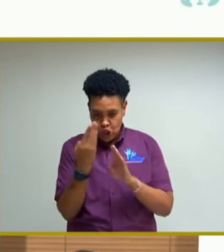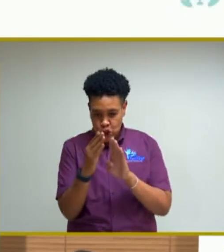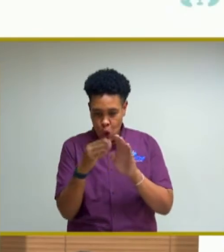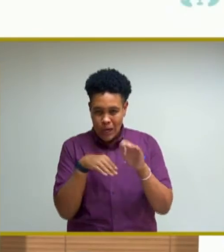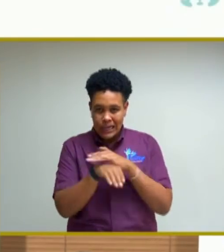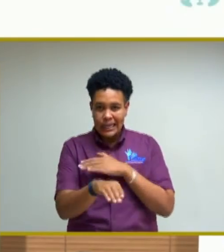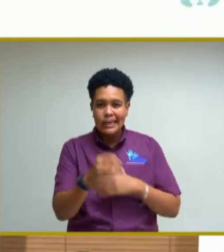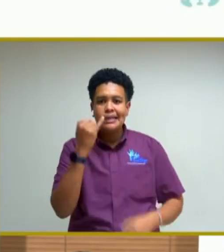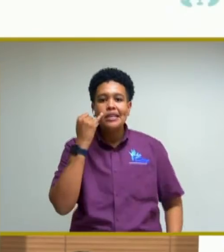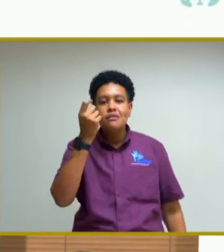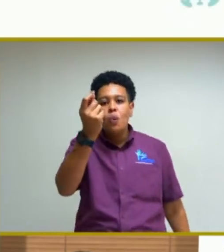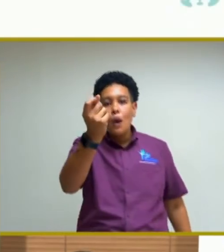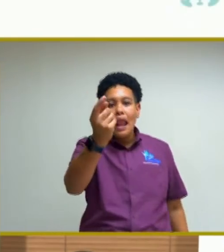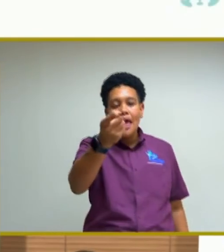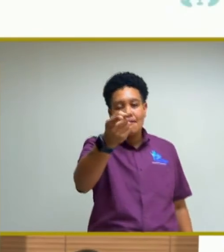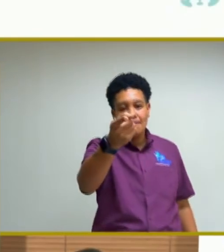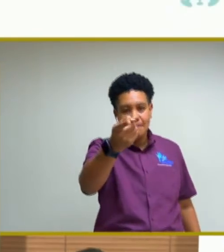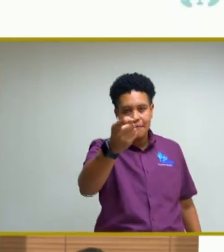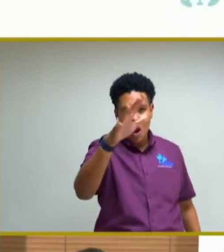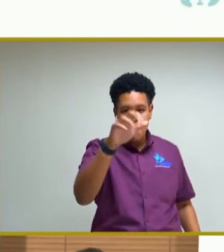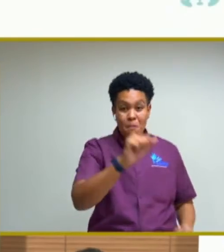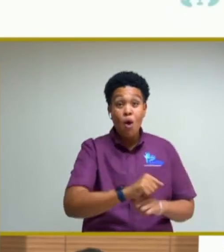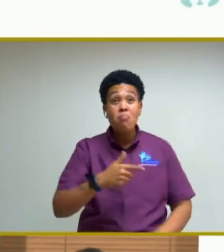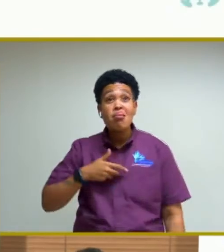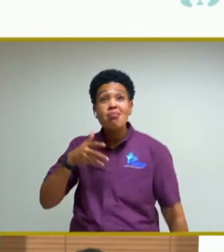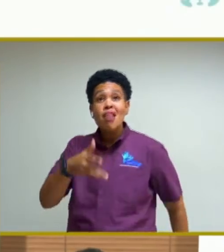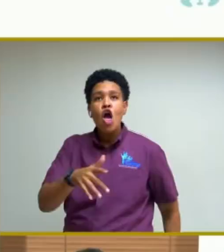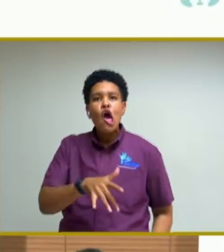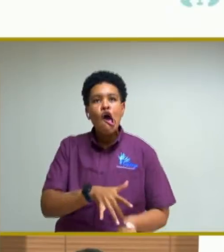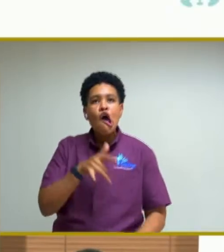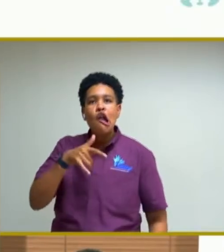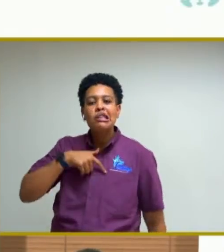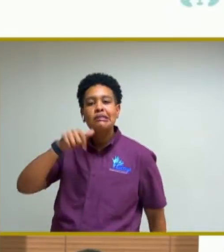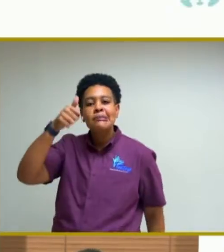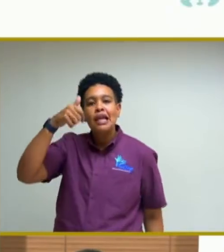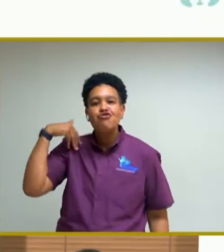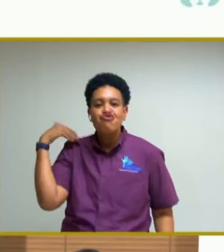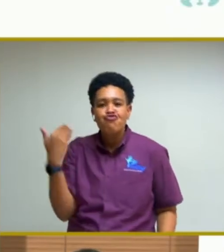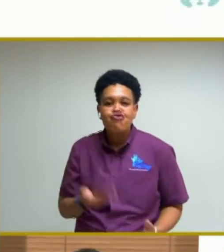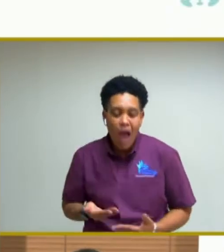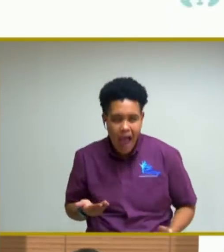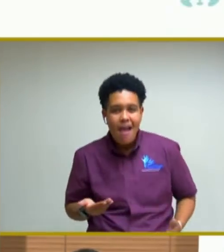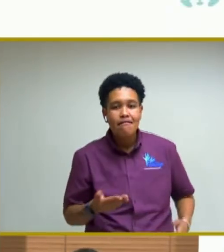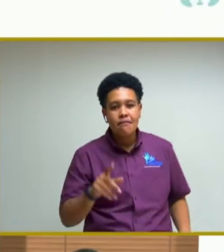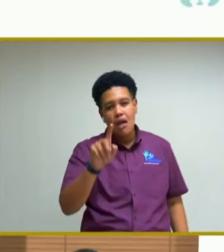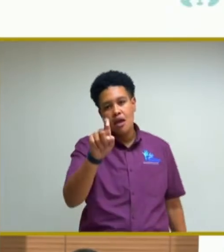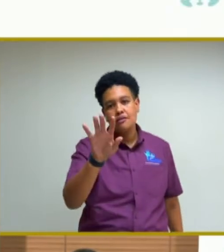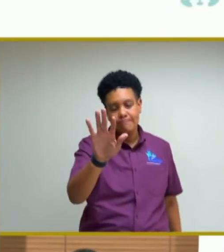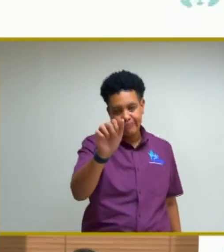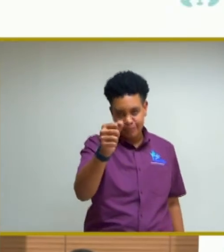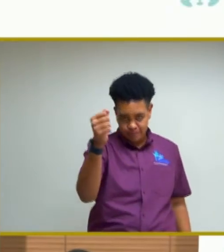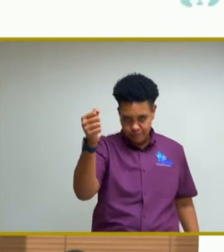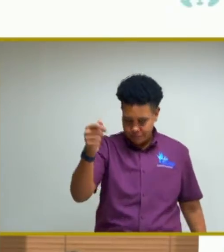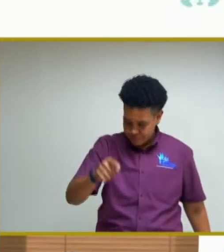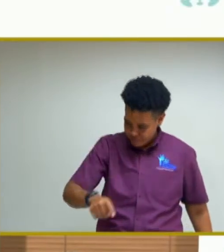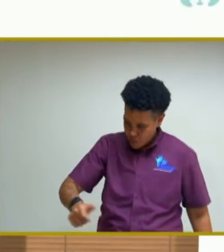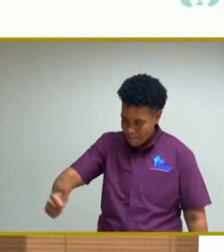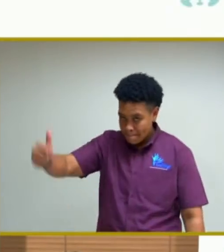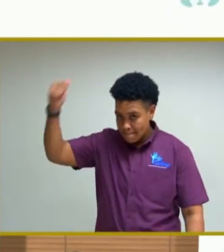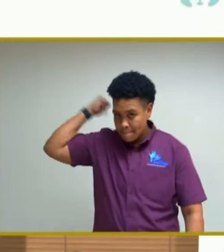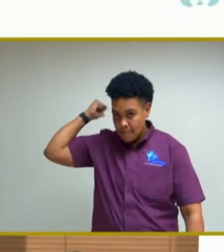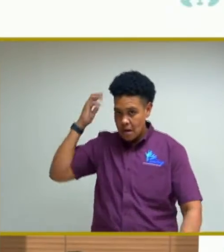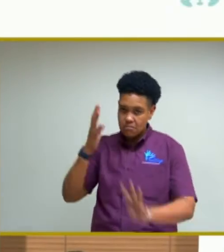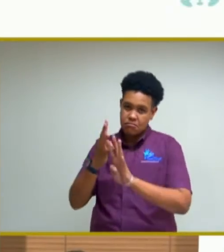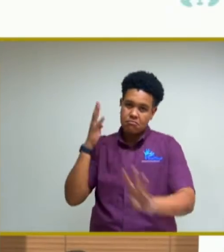have an 11 o'clock appointment and you are there early, you will be asked to go to the back of the